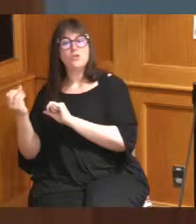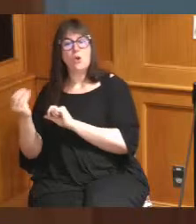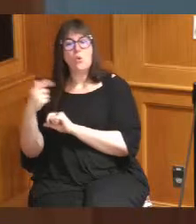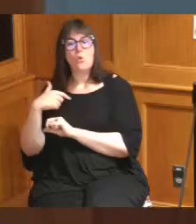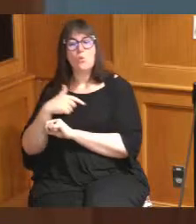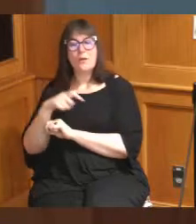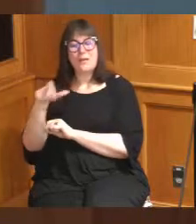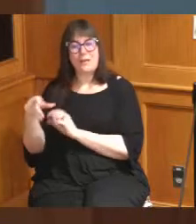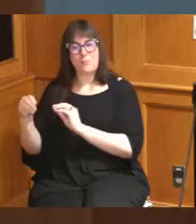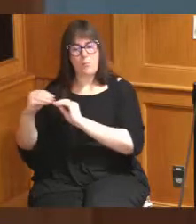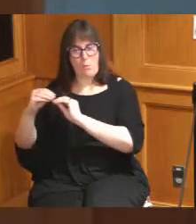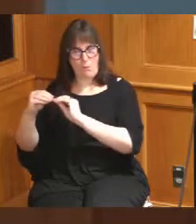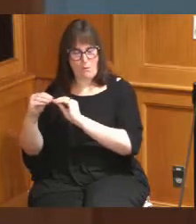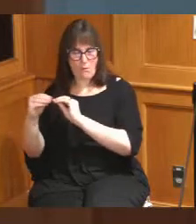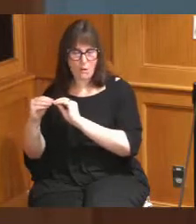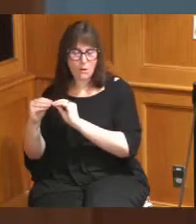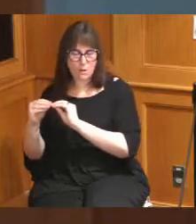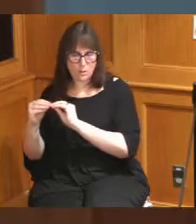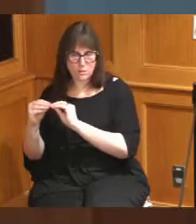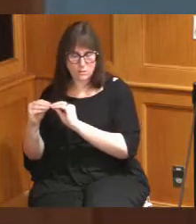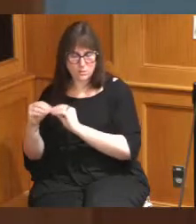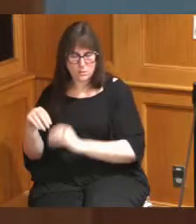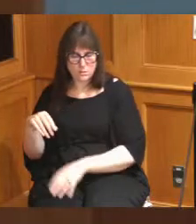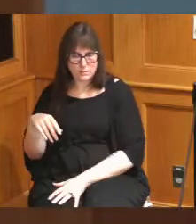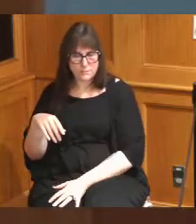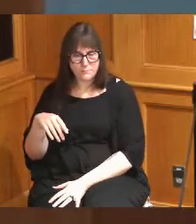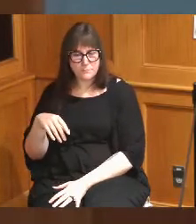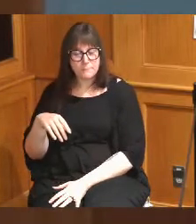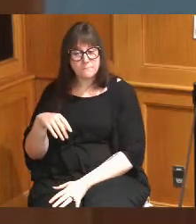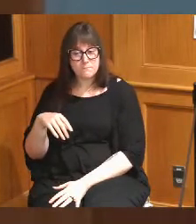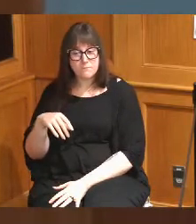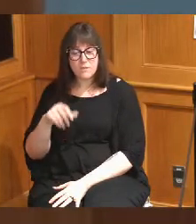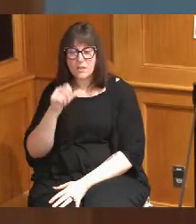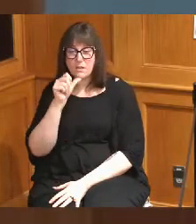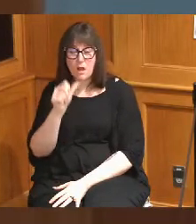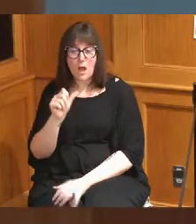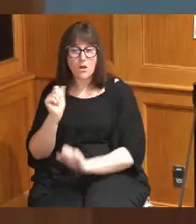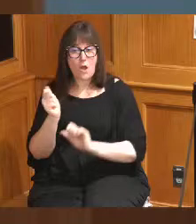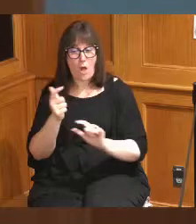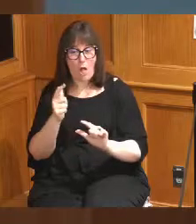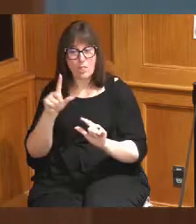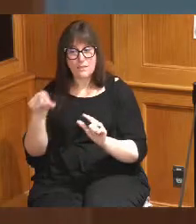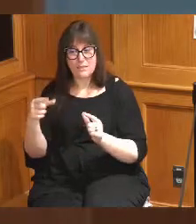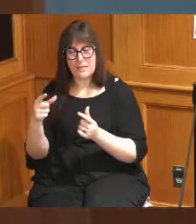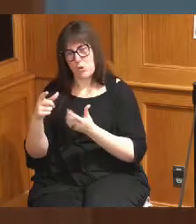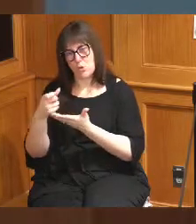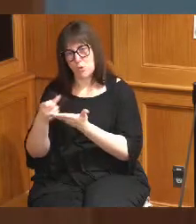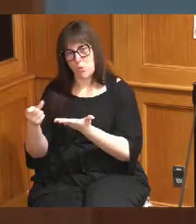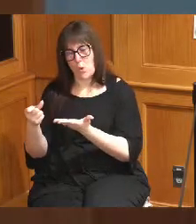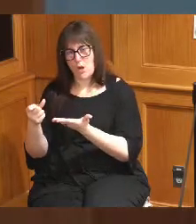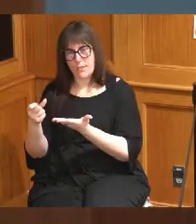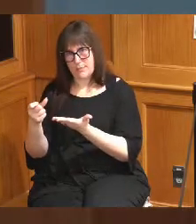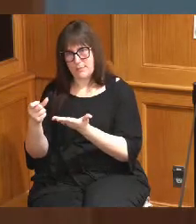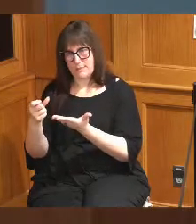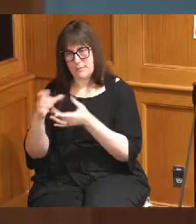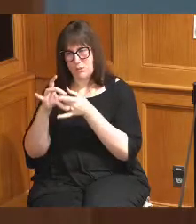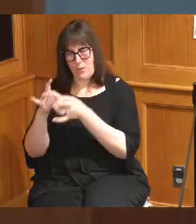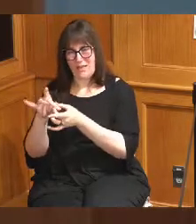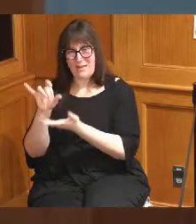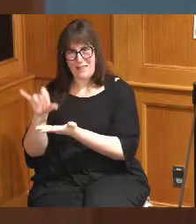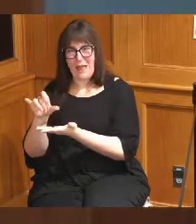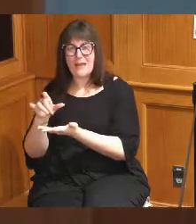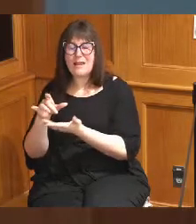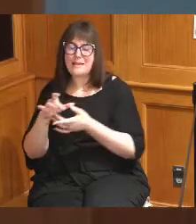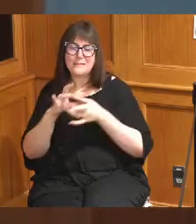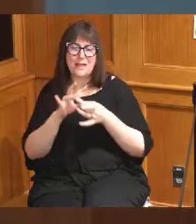can. And of course, not all sole source contracts are a result of that. Some of them are based purely on needs of